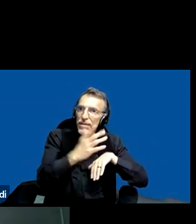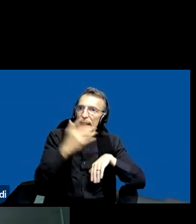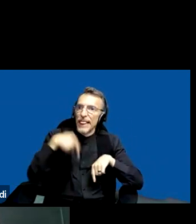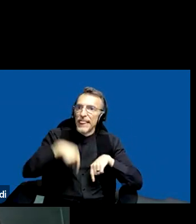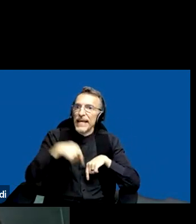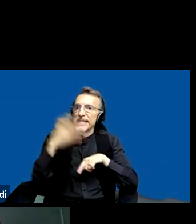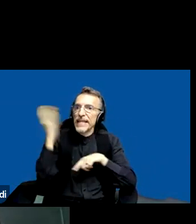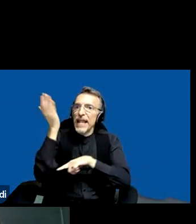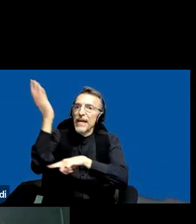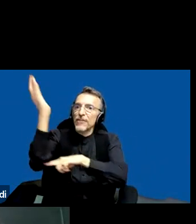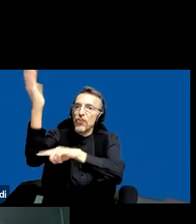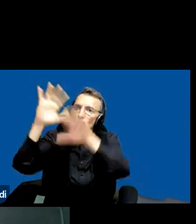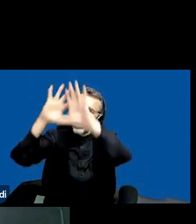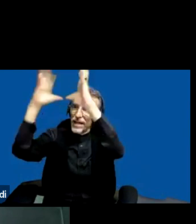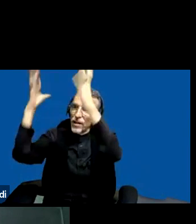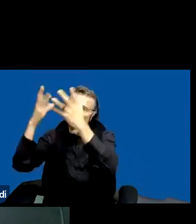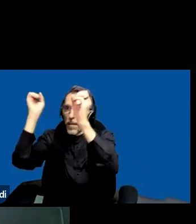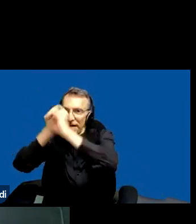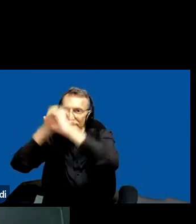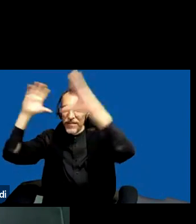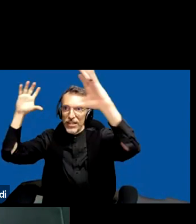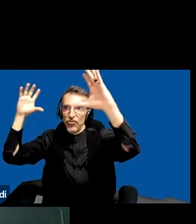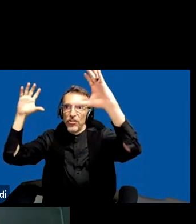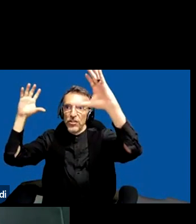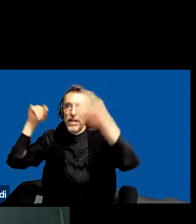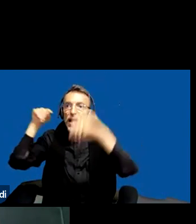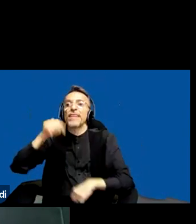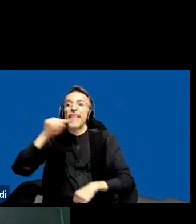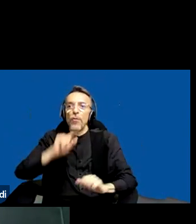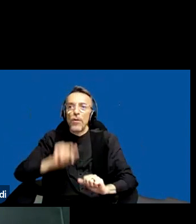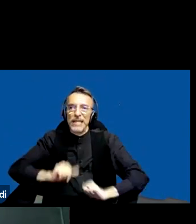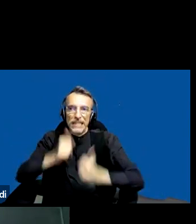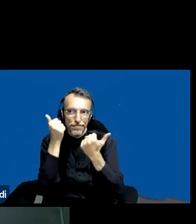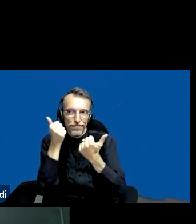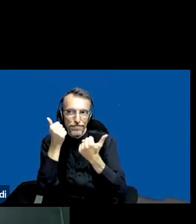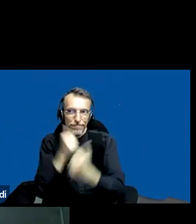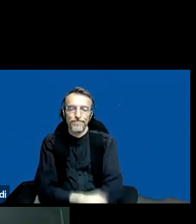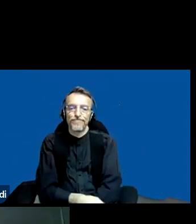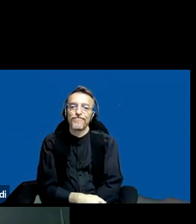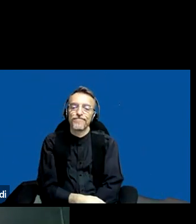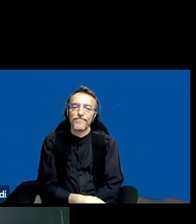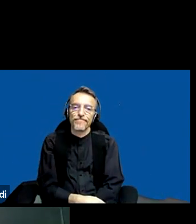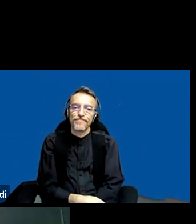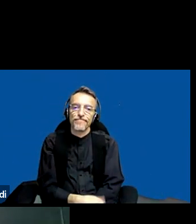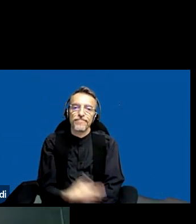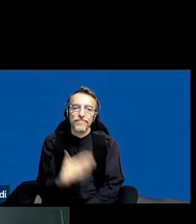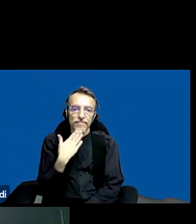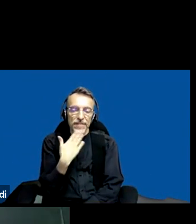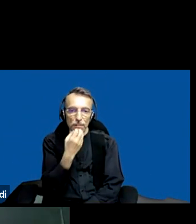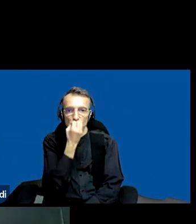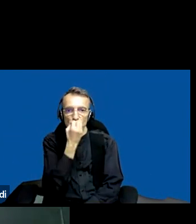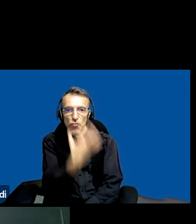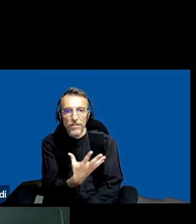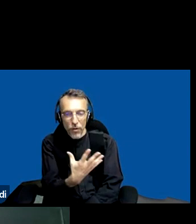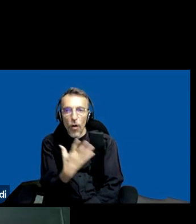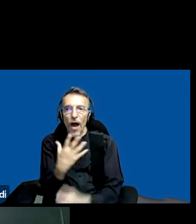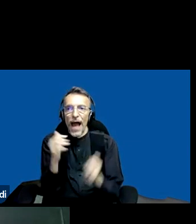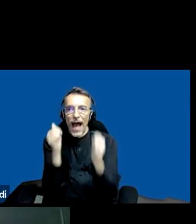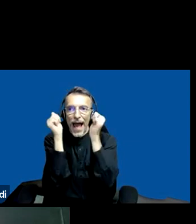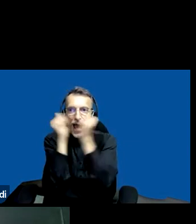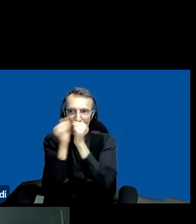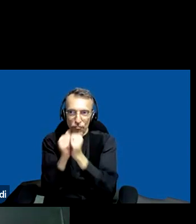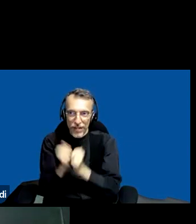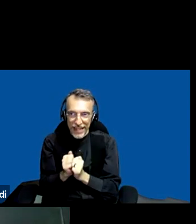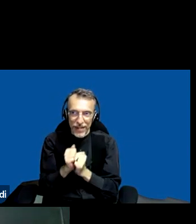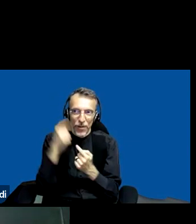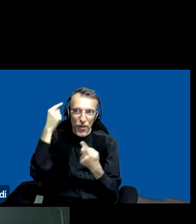with a global vision will be a real mark of success. Okay, wonderful. Well, I agree with all of that,